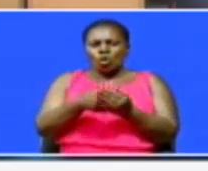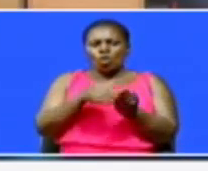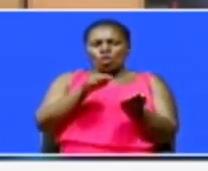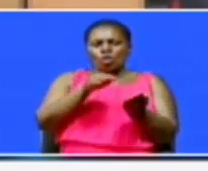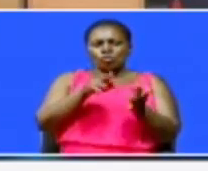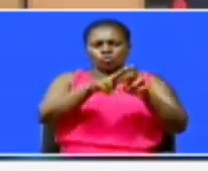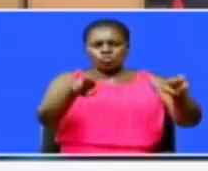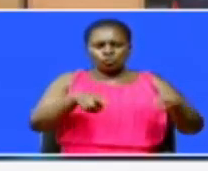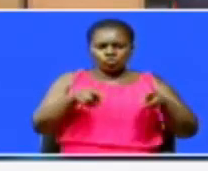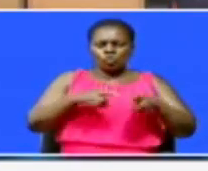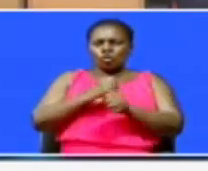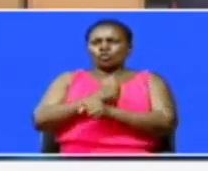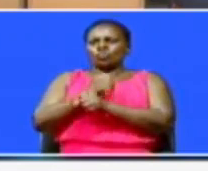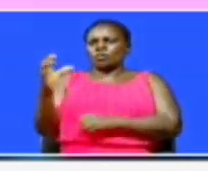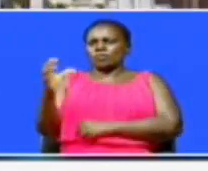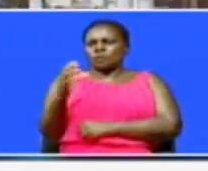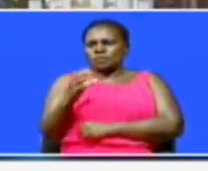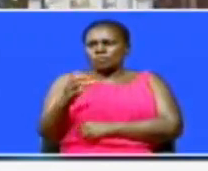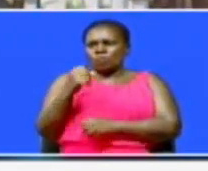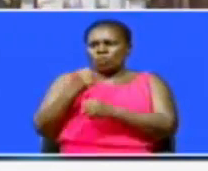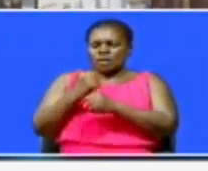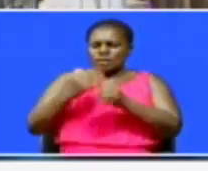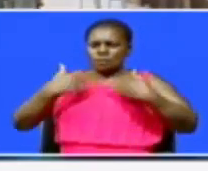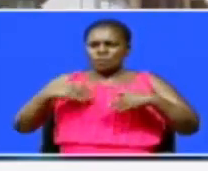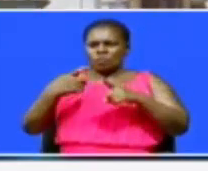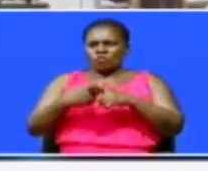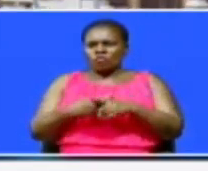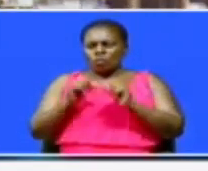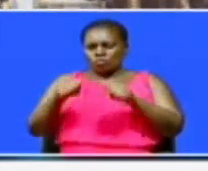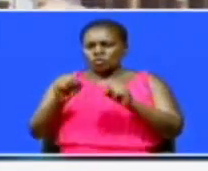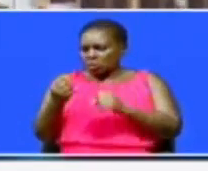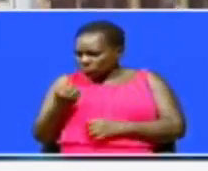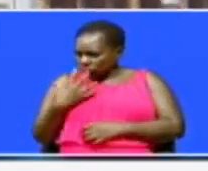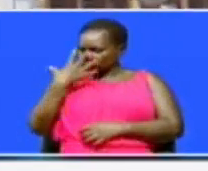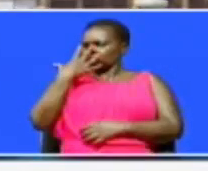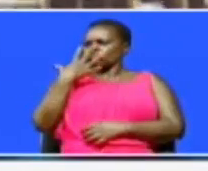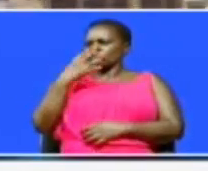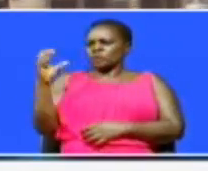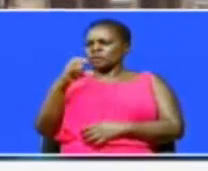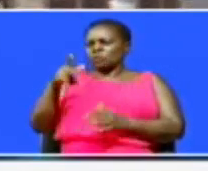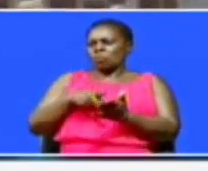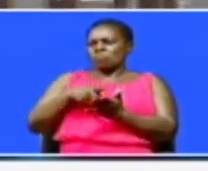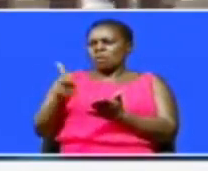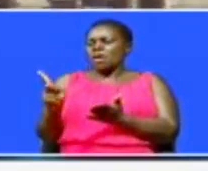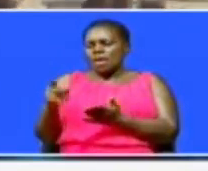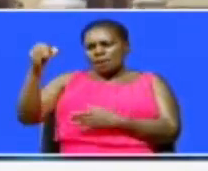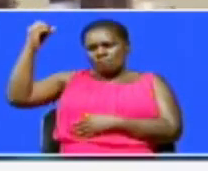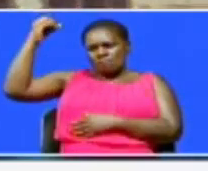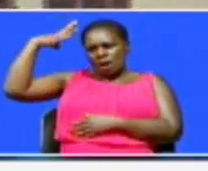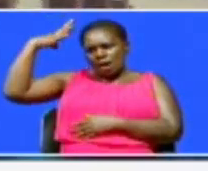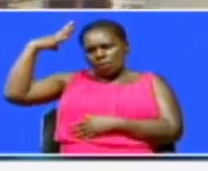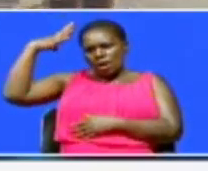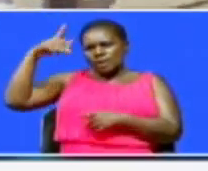country. This is meant to protect customers and employees from potential exposure. Customers can make payments for electricity bills